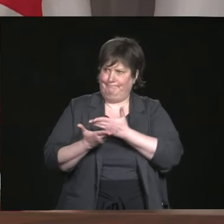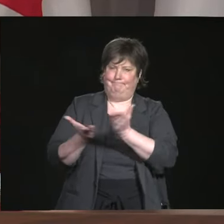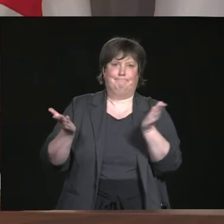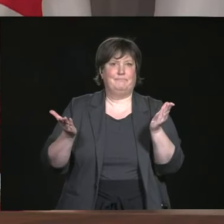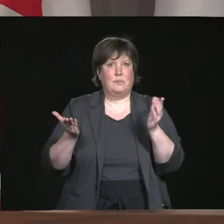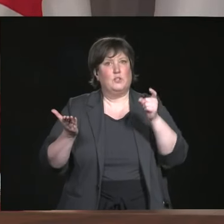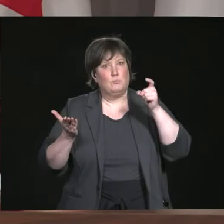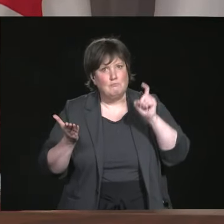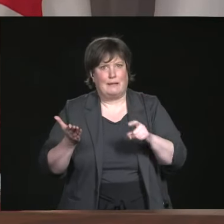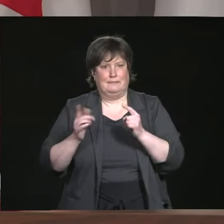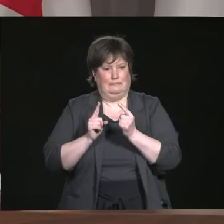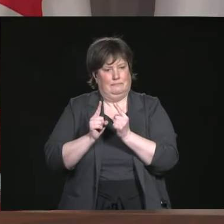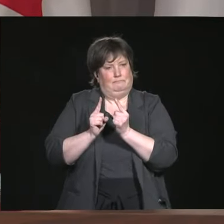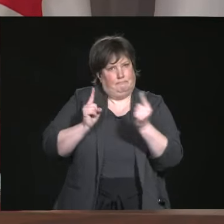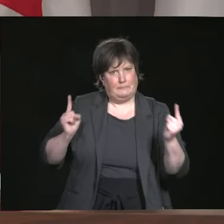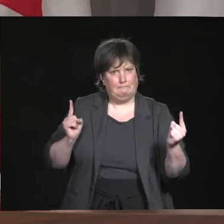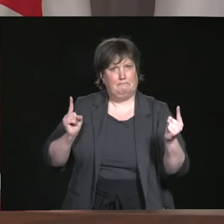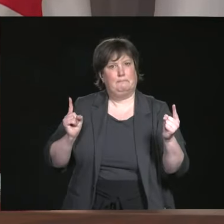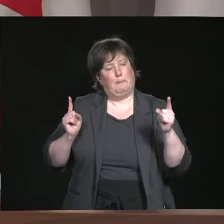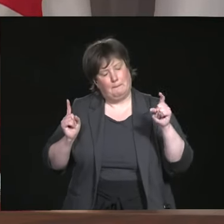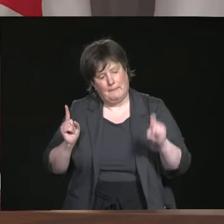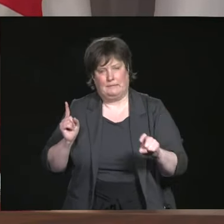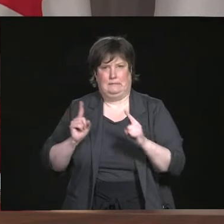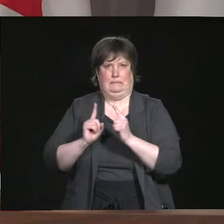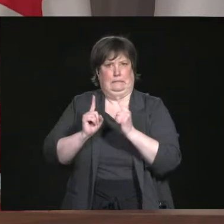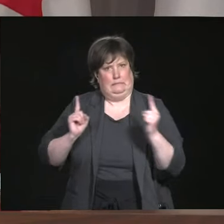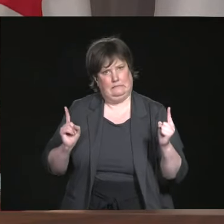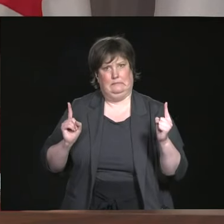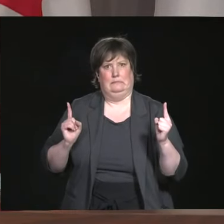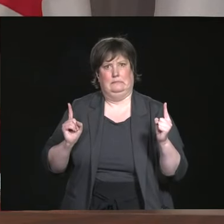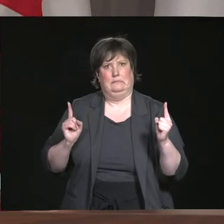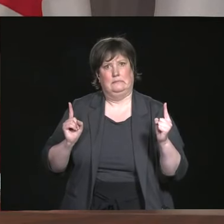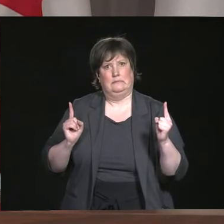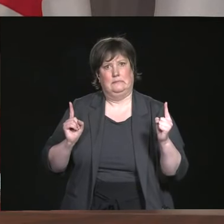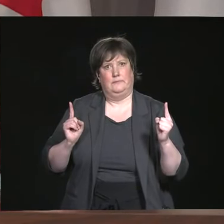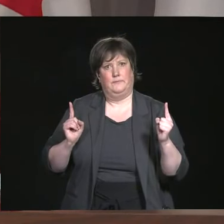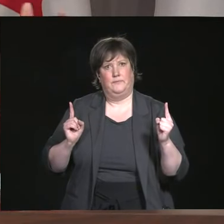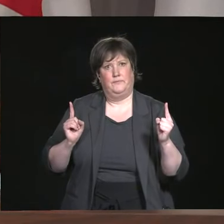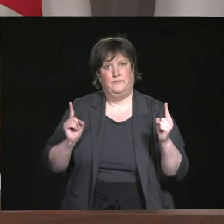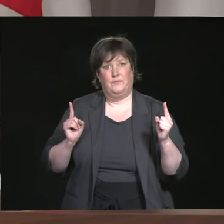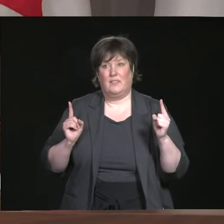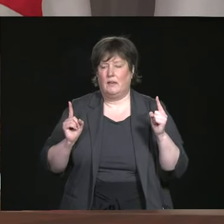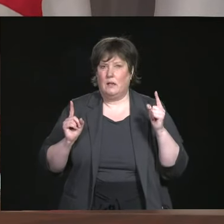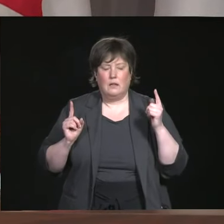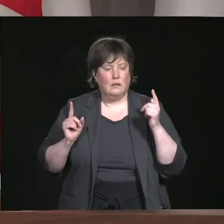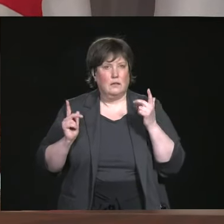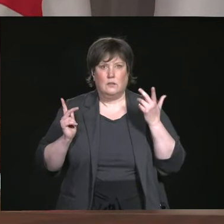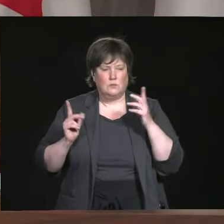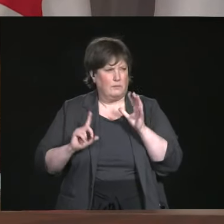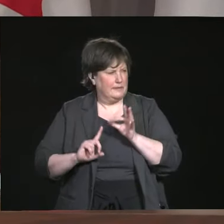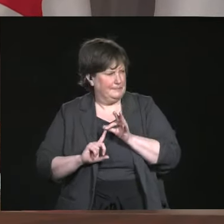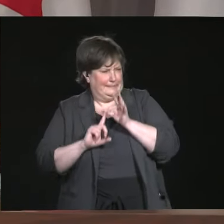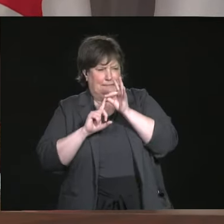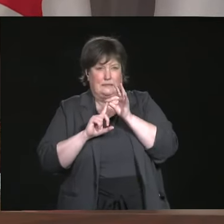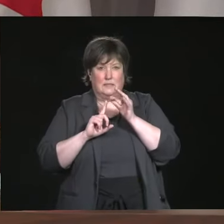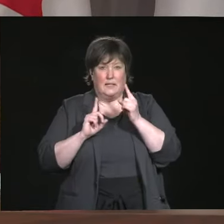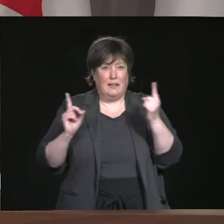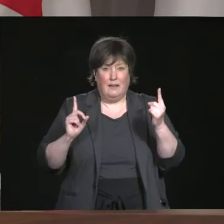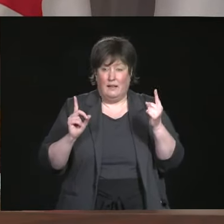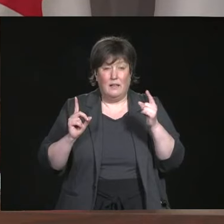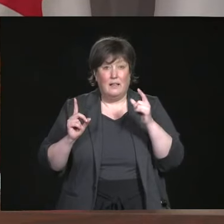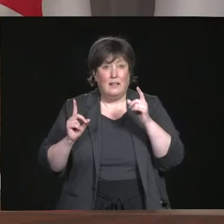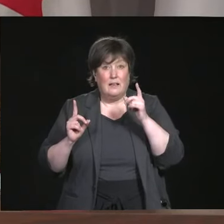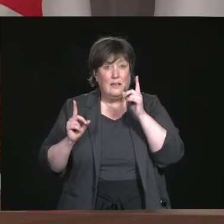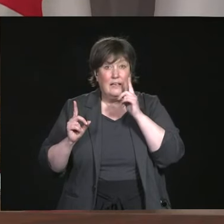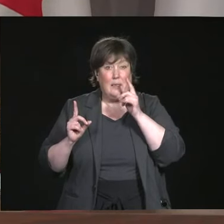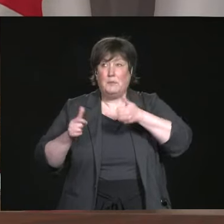distancing. This is a particular kind of crisis where every single person in the country can